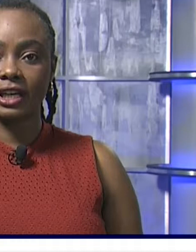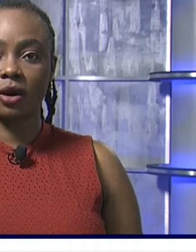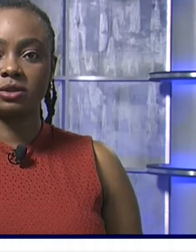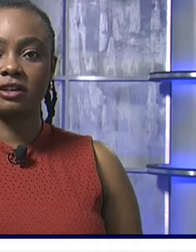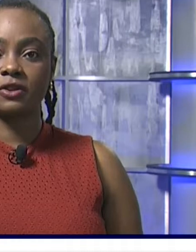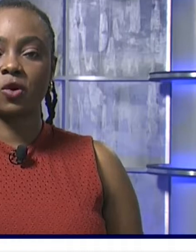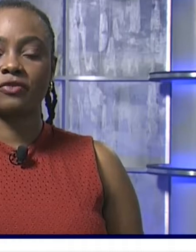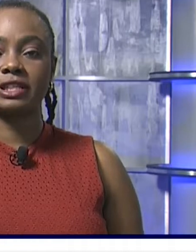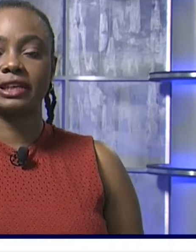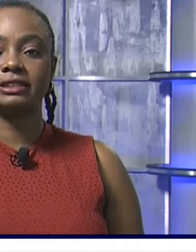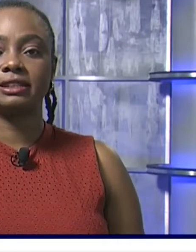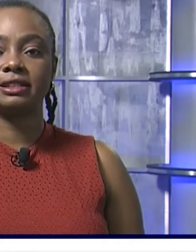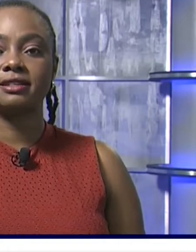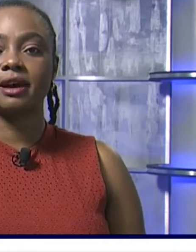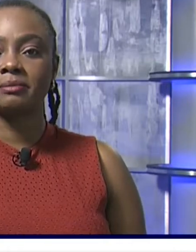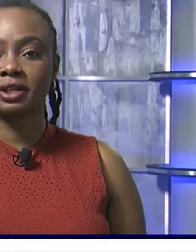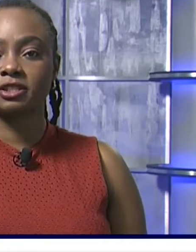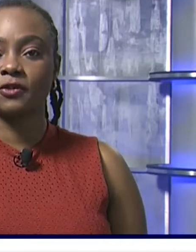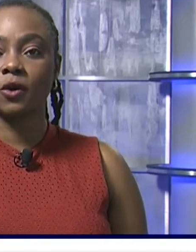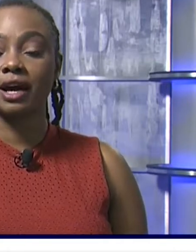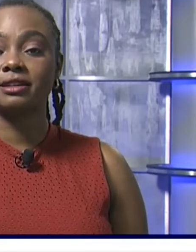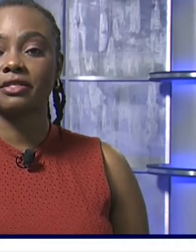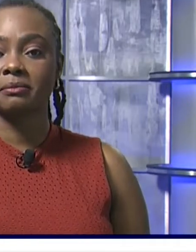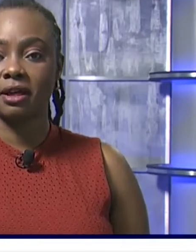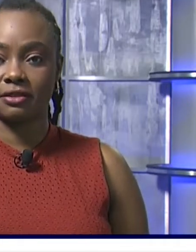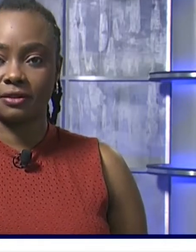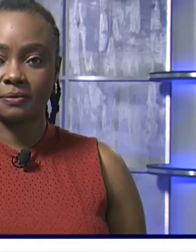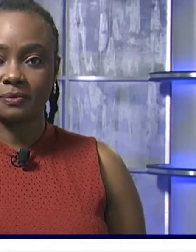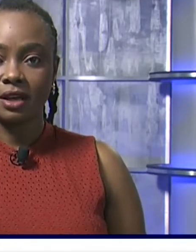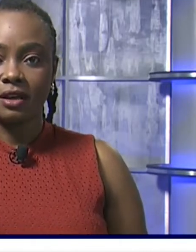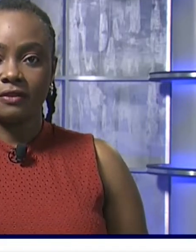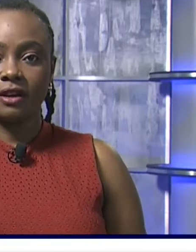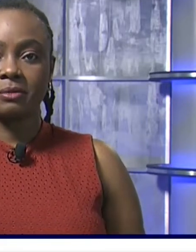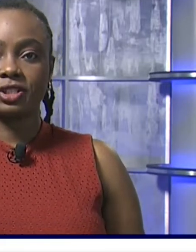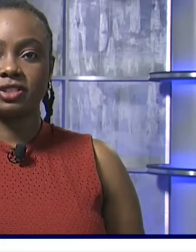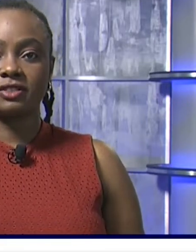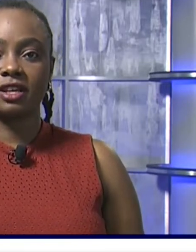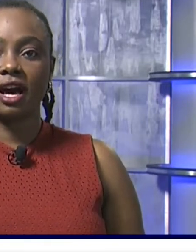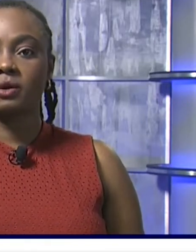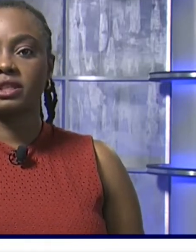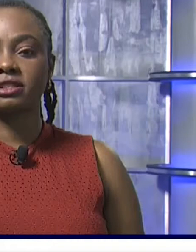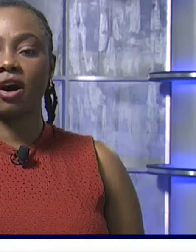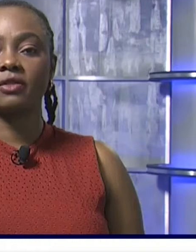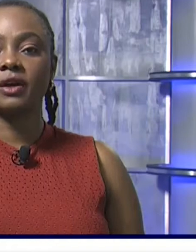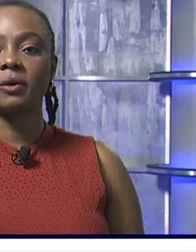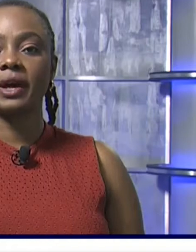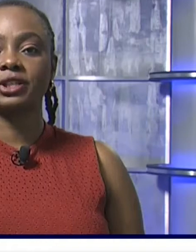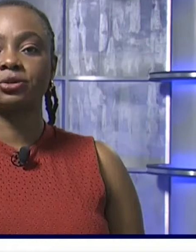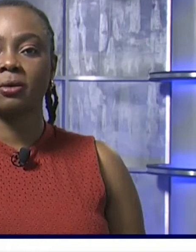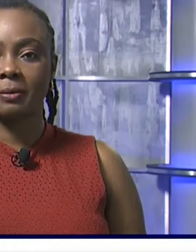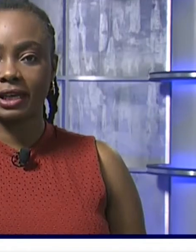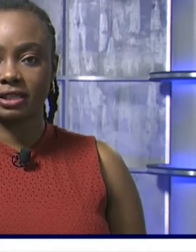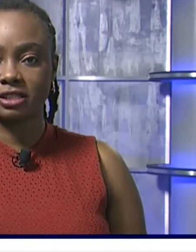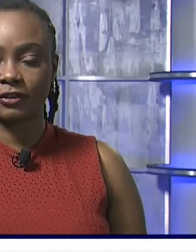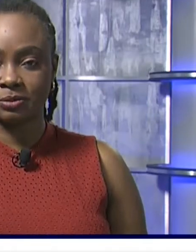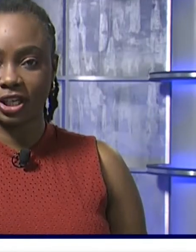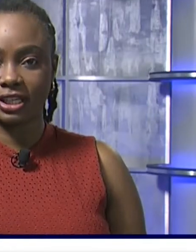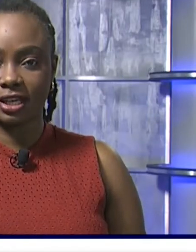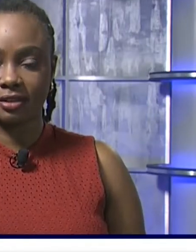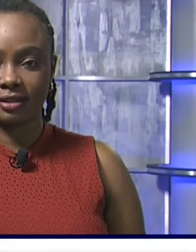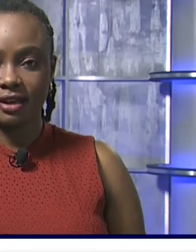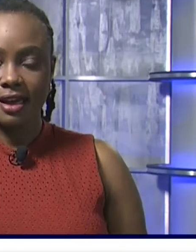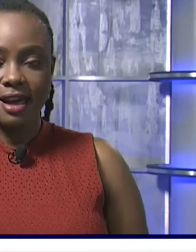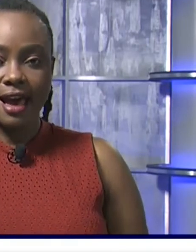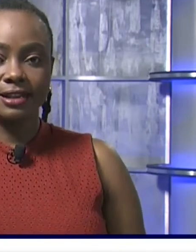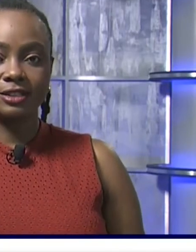a leveling out of the COVID-19 numbers for another month. The emergency houses on their way to Barbados from